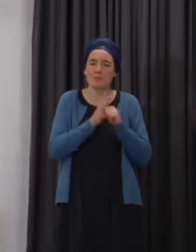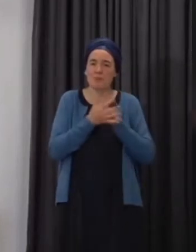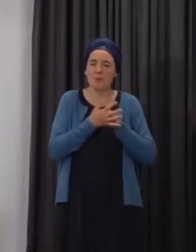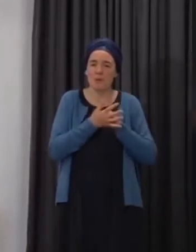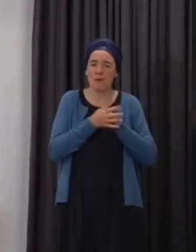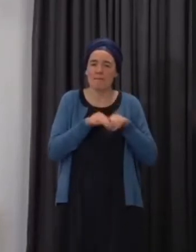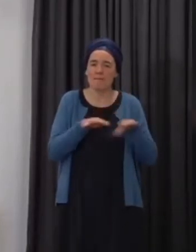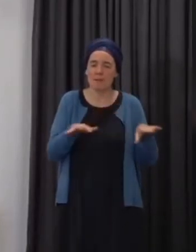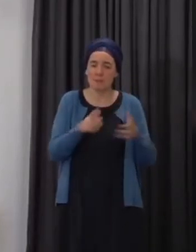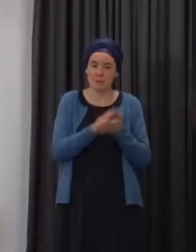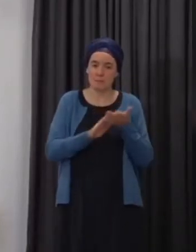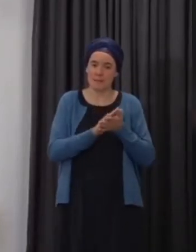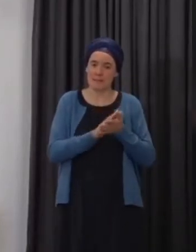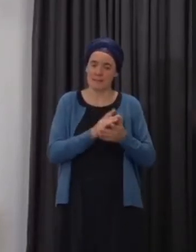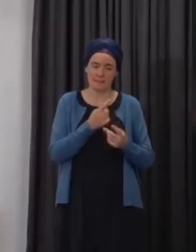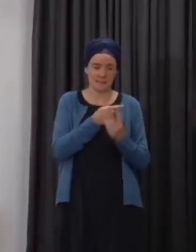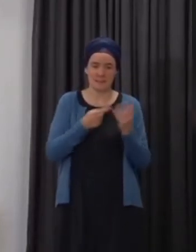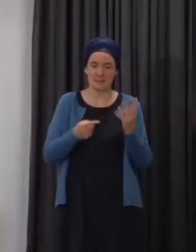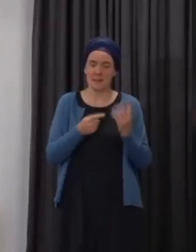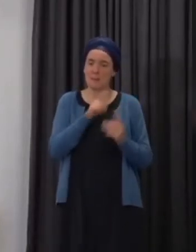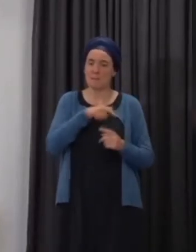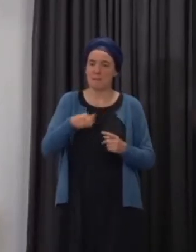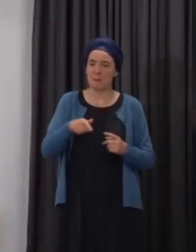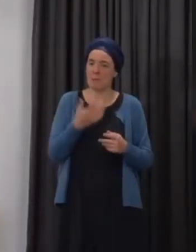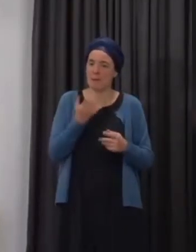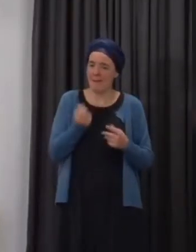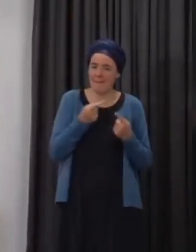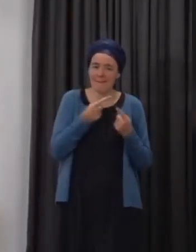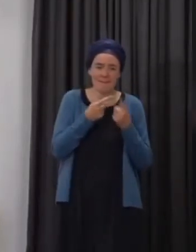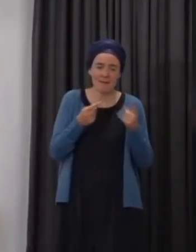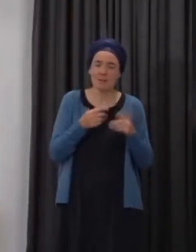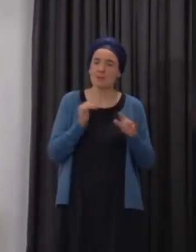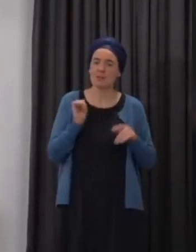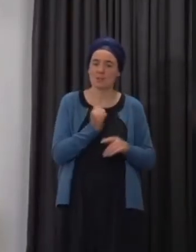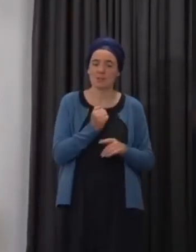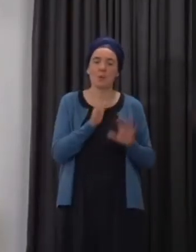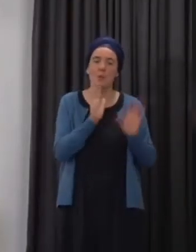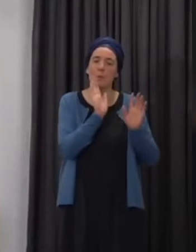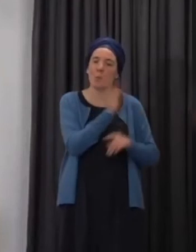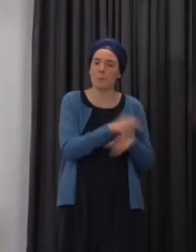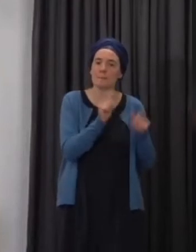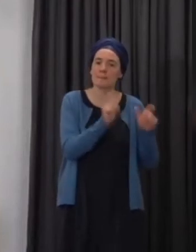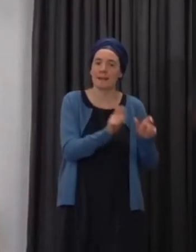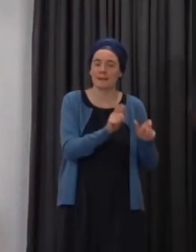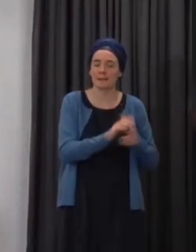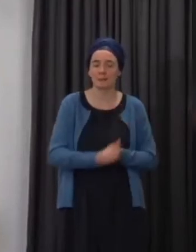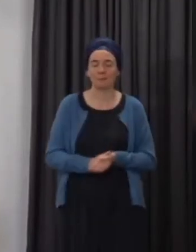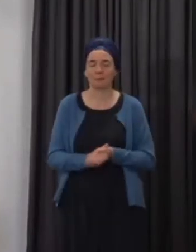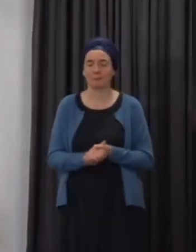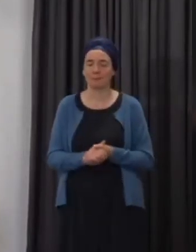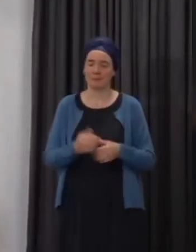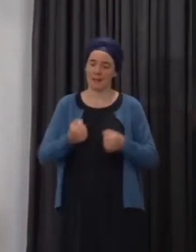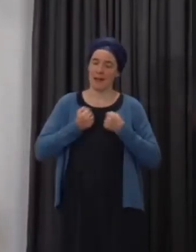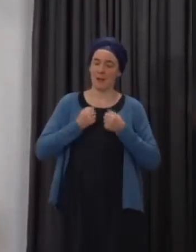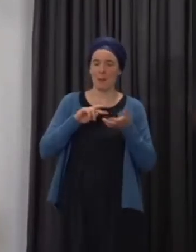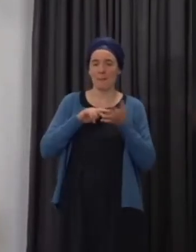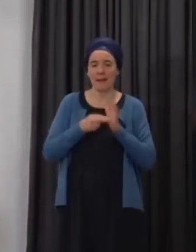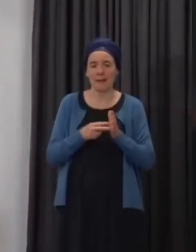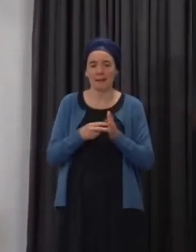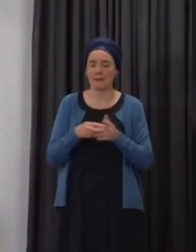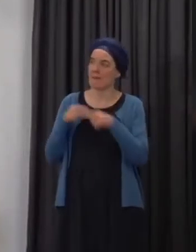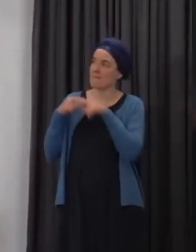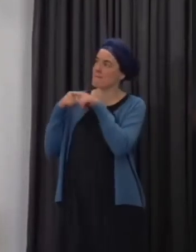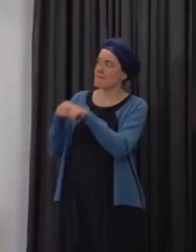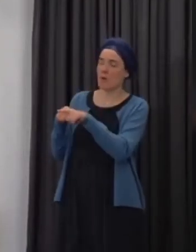home testing. As I've said a number of occasions before, our testing plan is based on scientific evidence, which continues